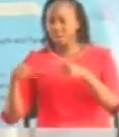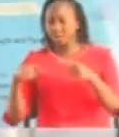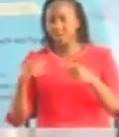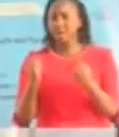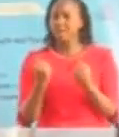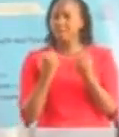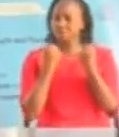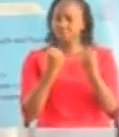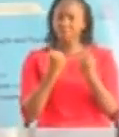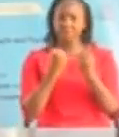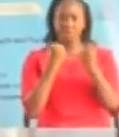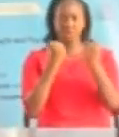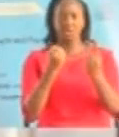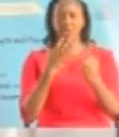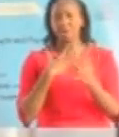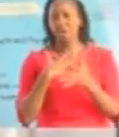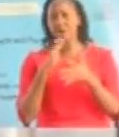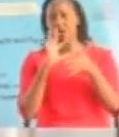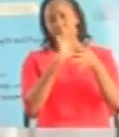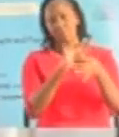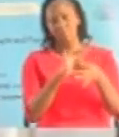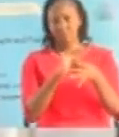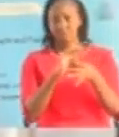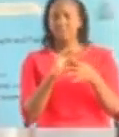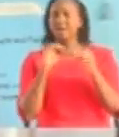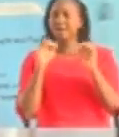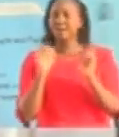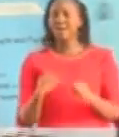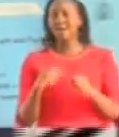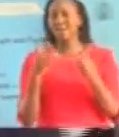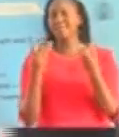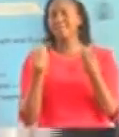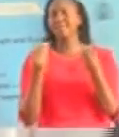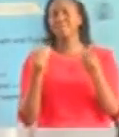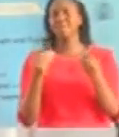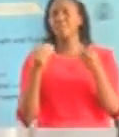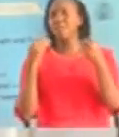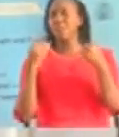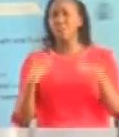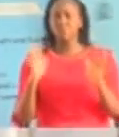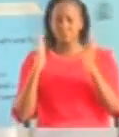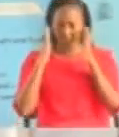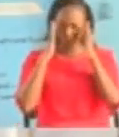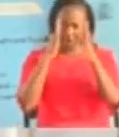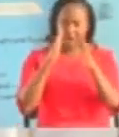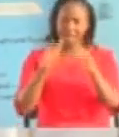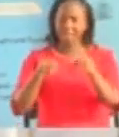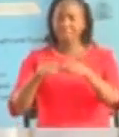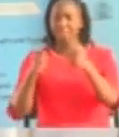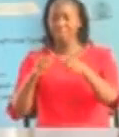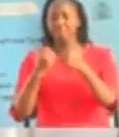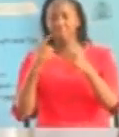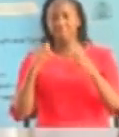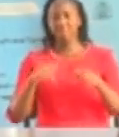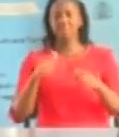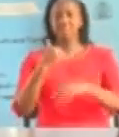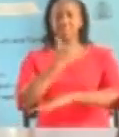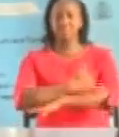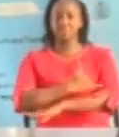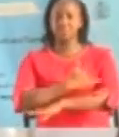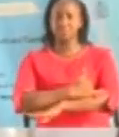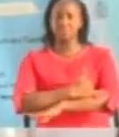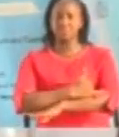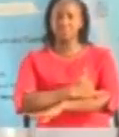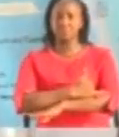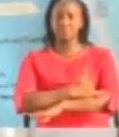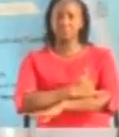bonds. We can easily lose focus and destroy our great institution where we peddle falsehood, as sometimes